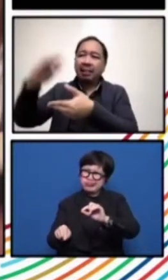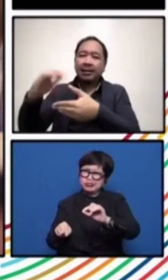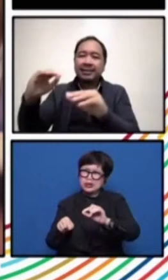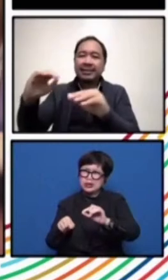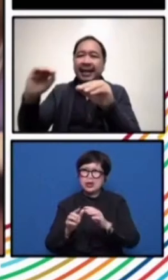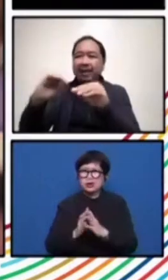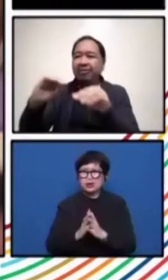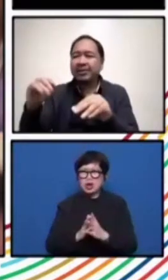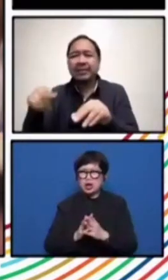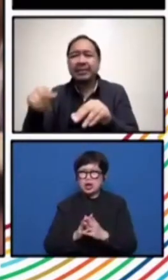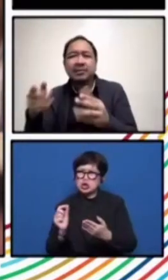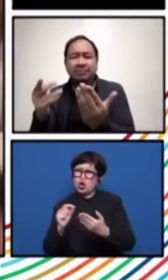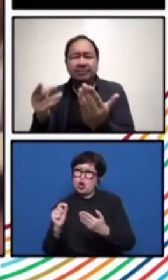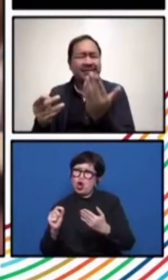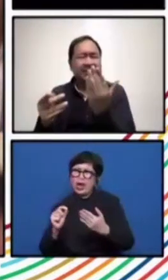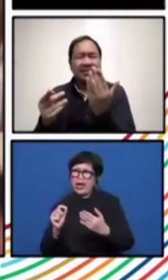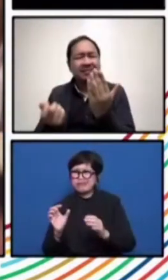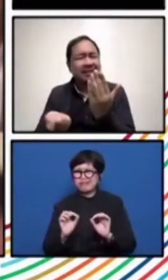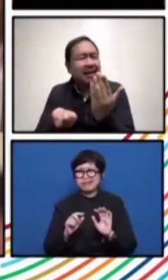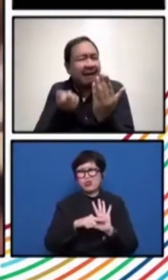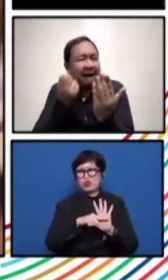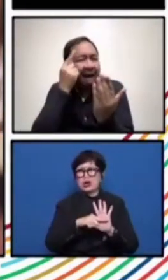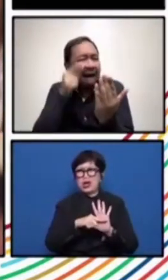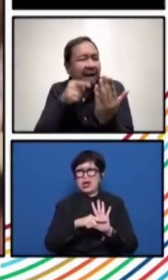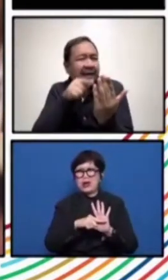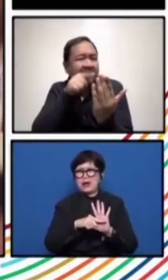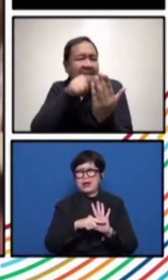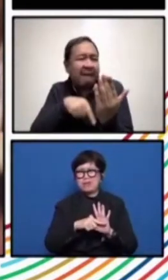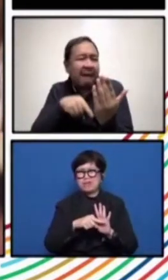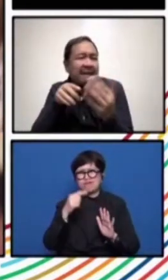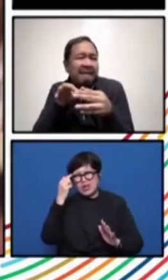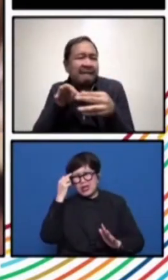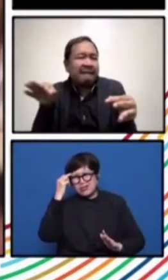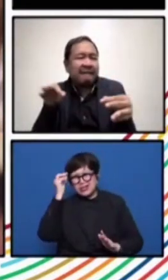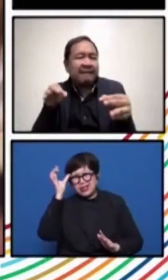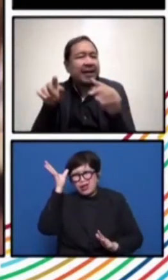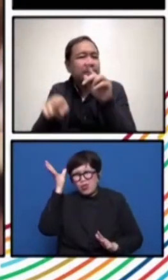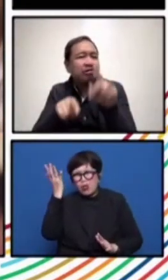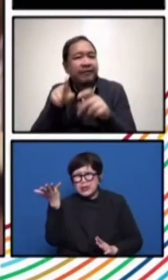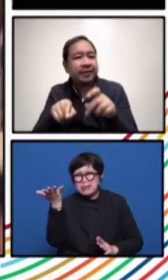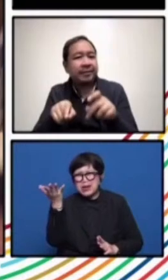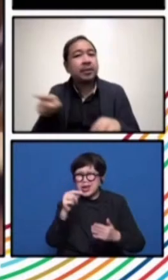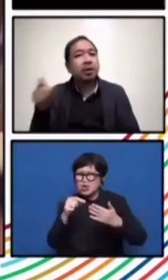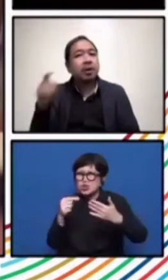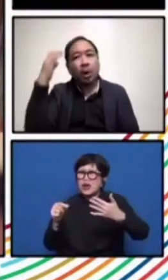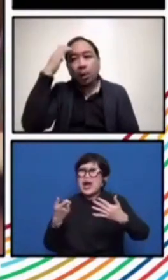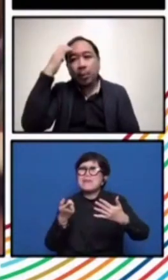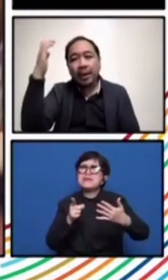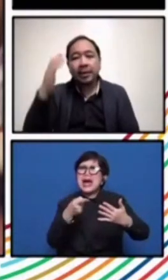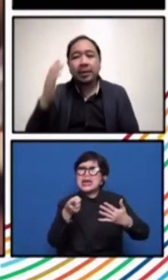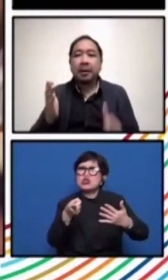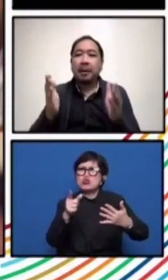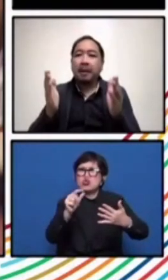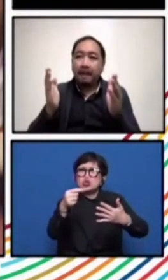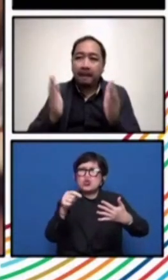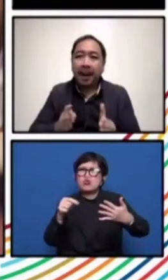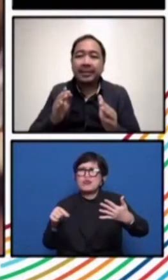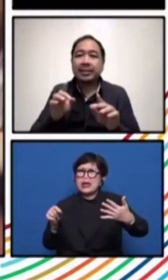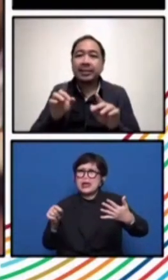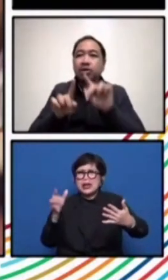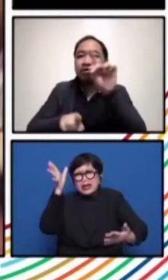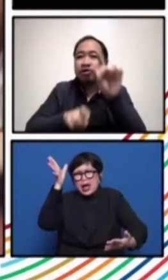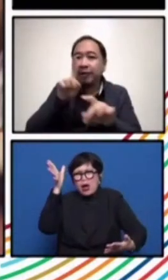difficulties in understanding survey the government should facilitate the use of the survey in person